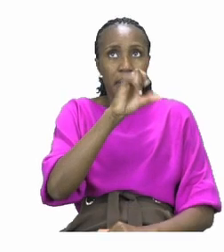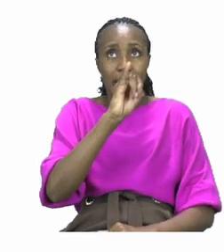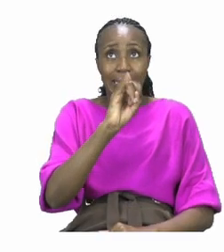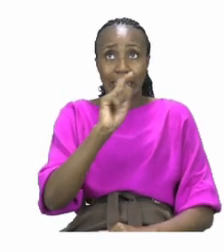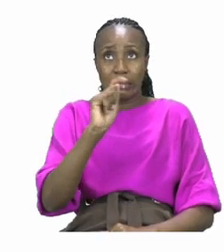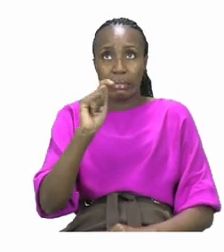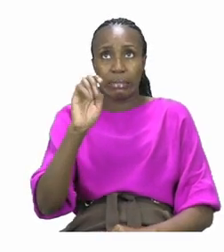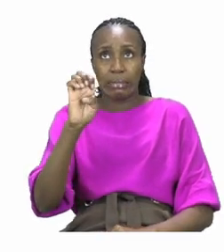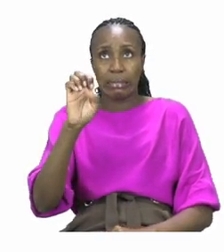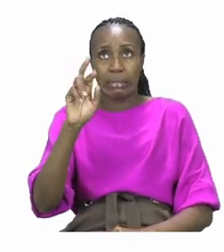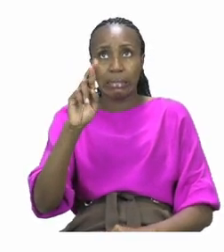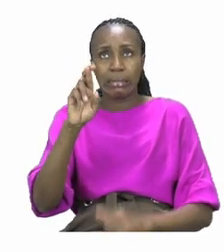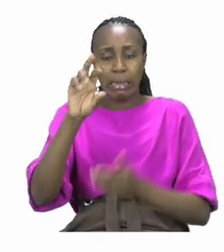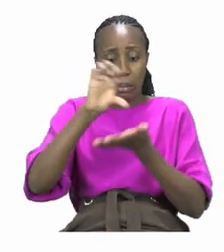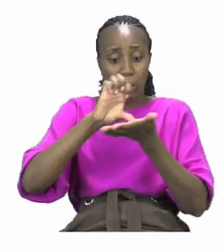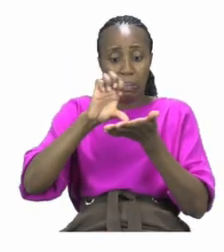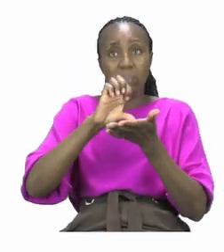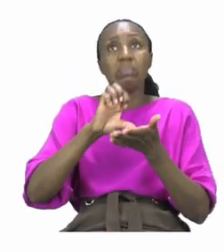Litter.